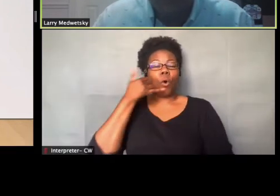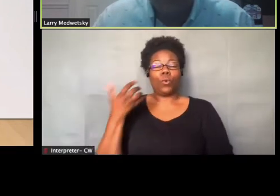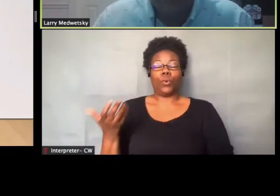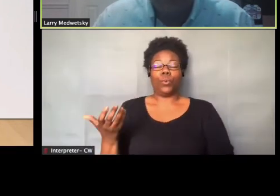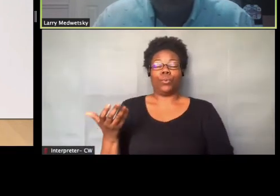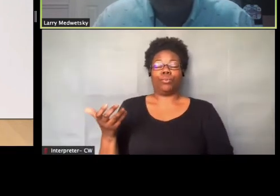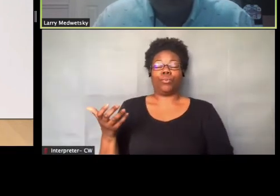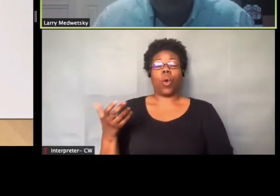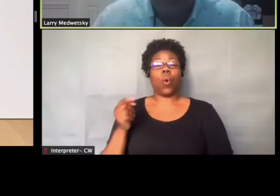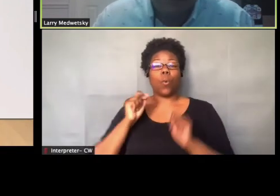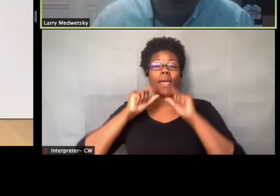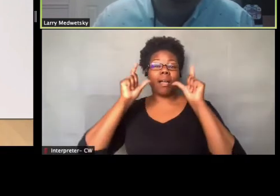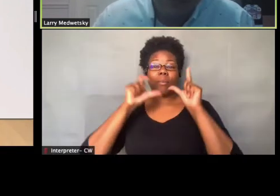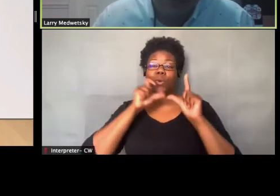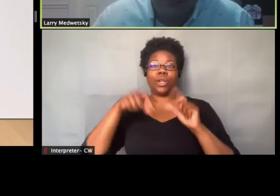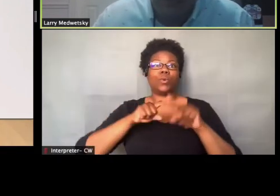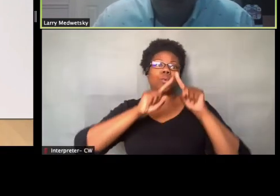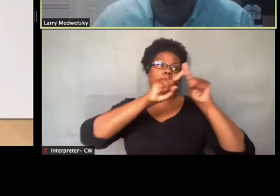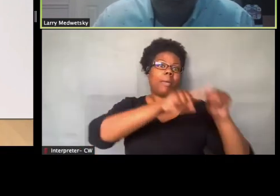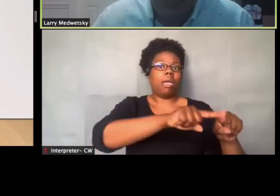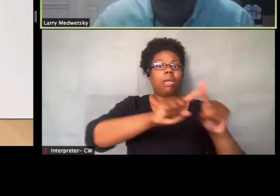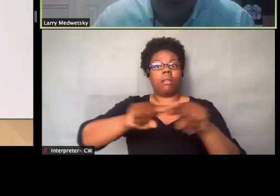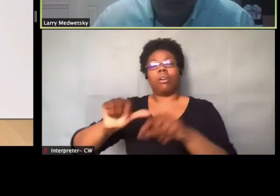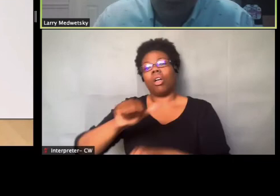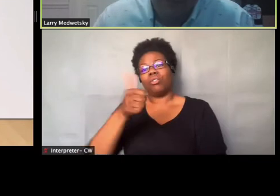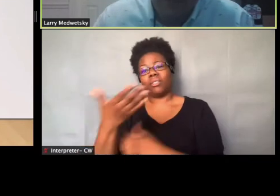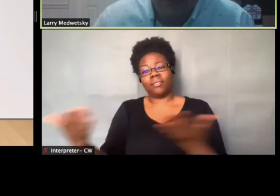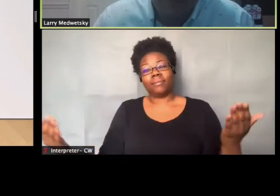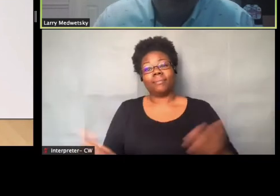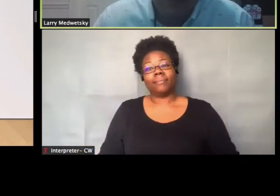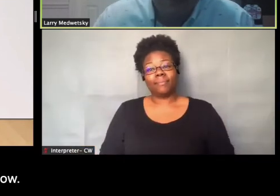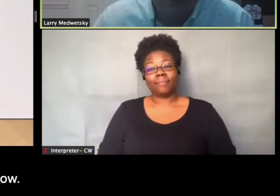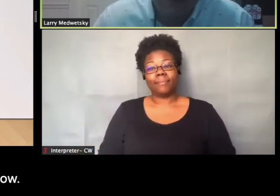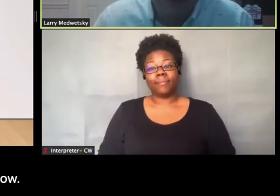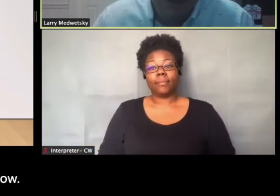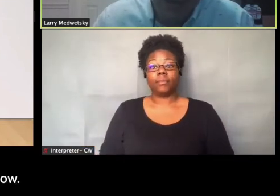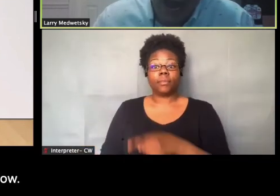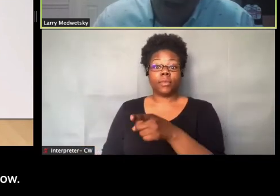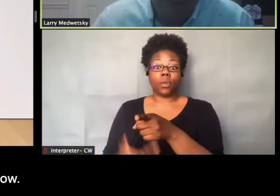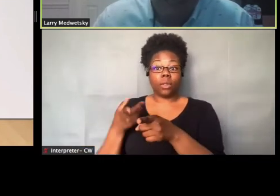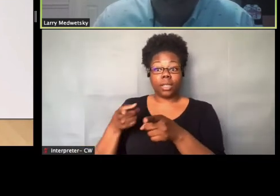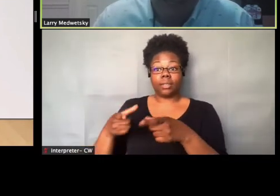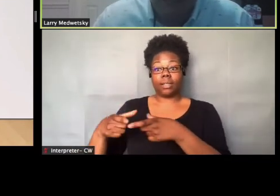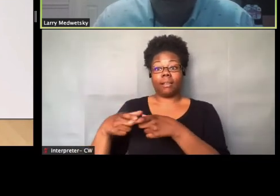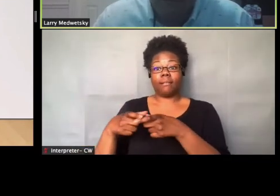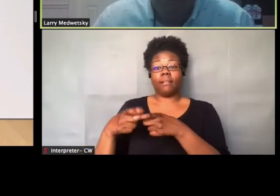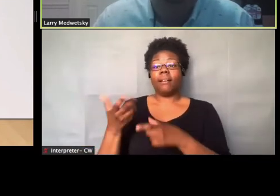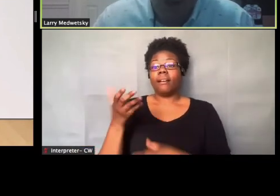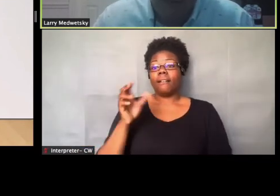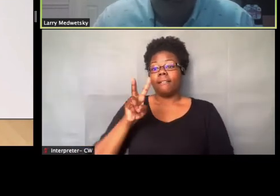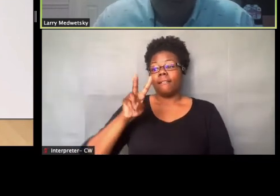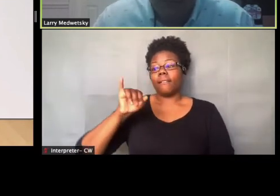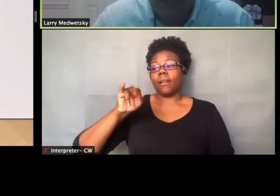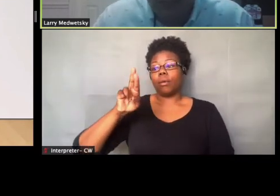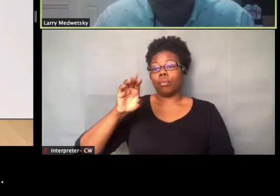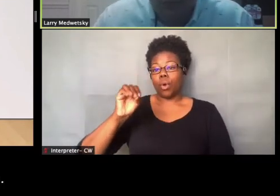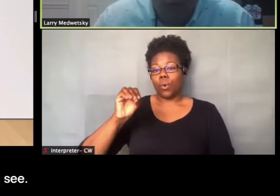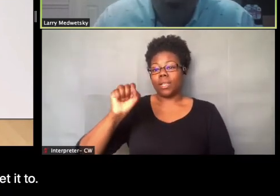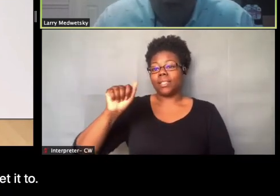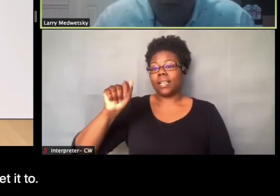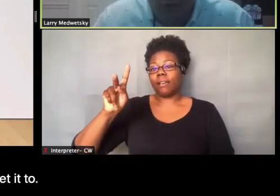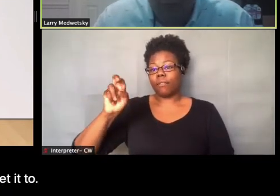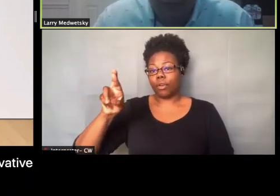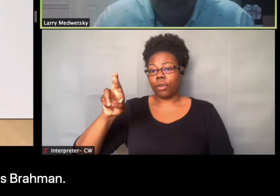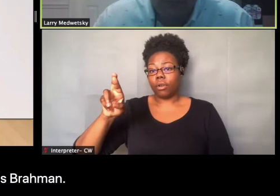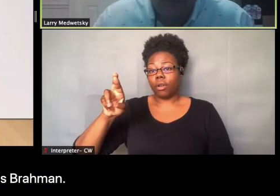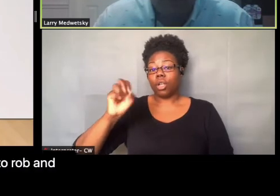it. So here's the VibraSaver under a pillow, and the app to set on, and you can set it to